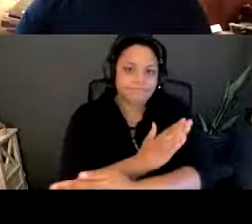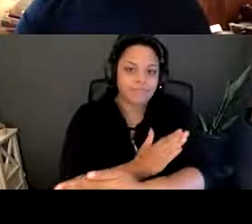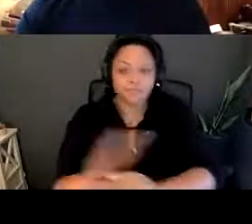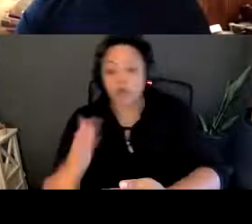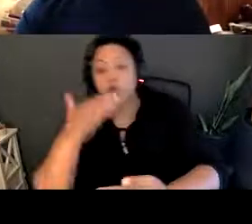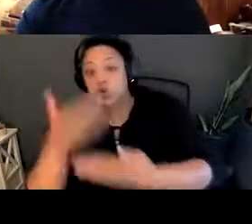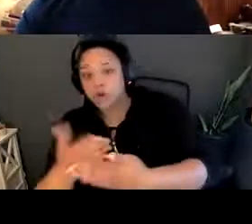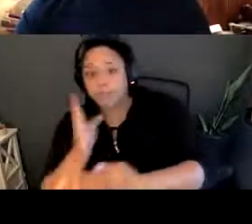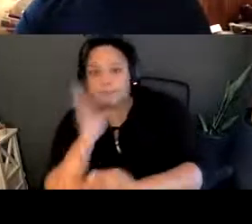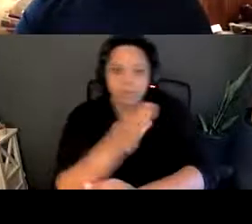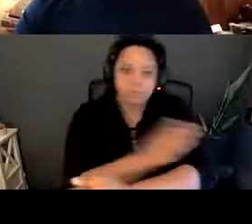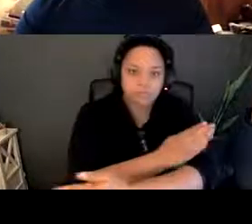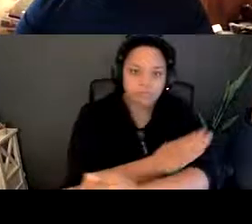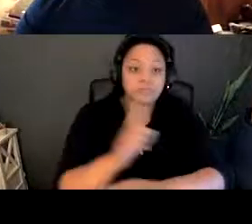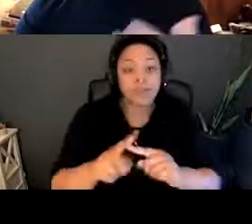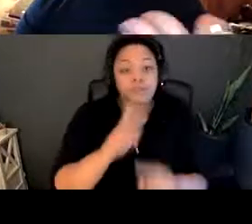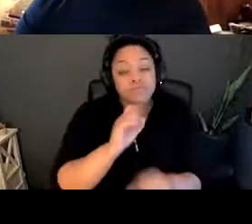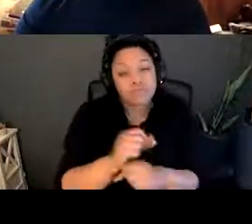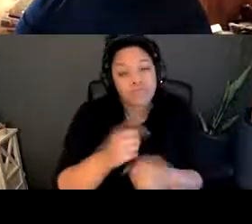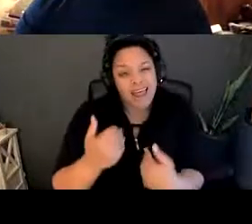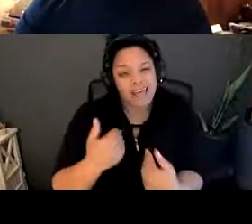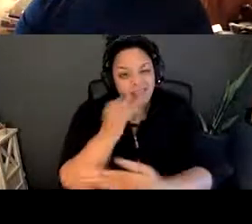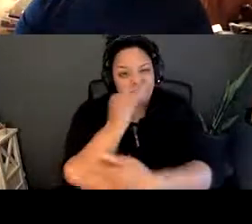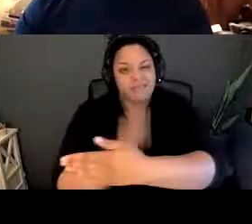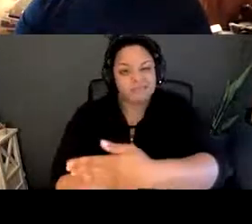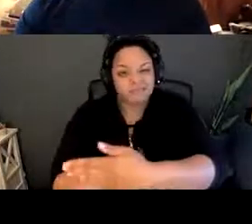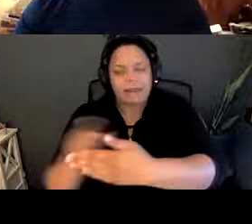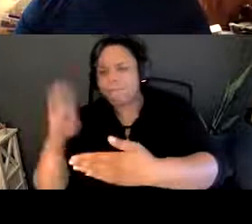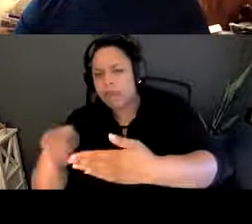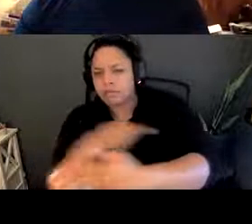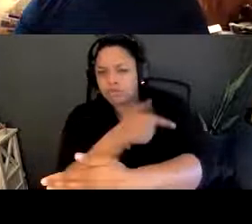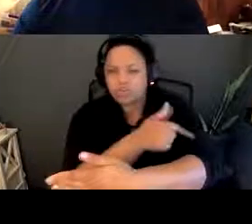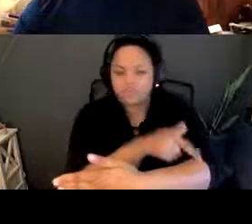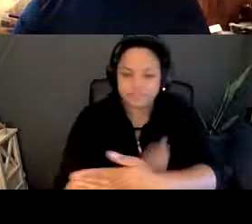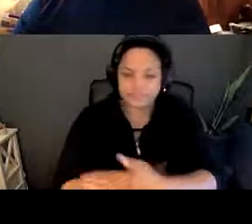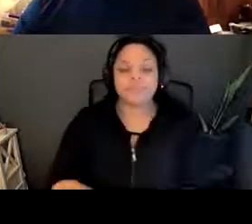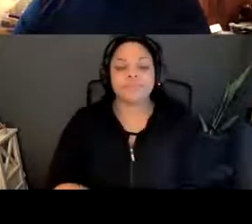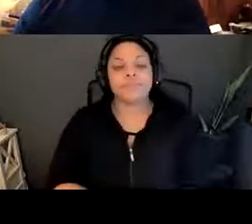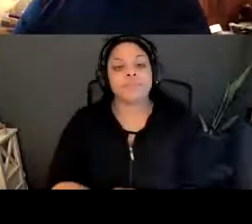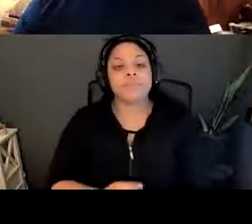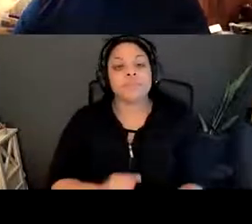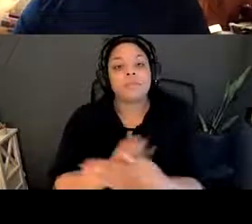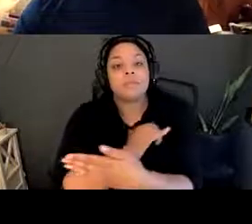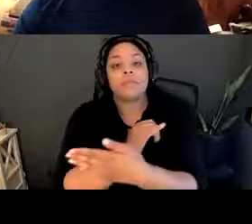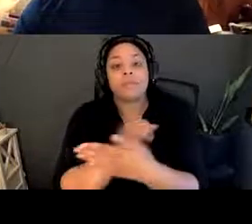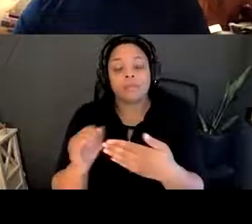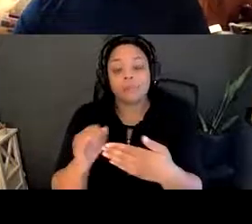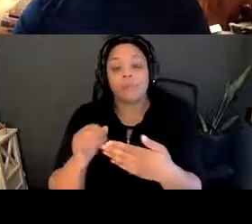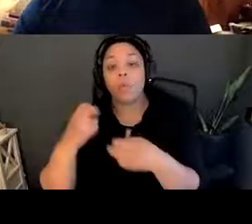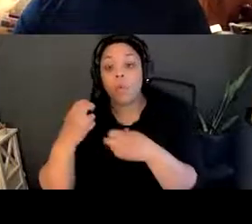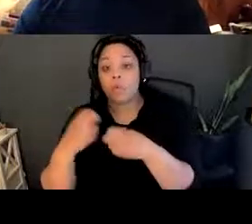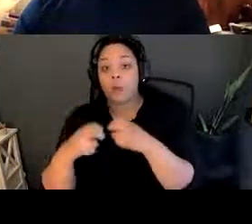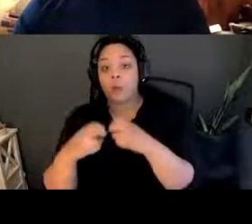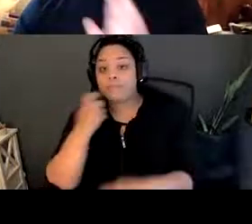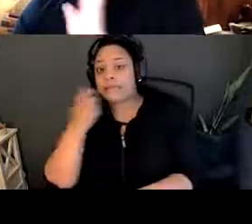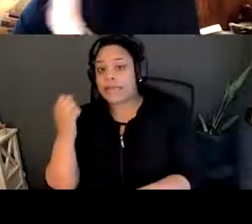this arbitrary line that's somehow in the middle, and problem gamblers often assume